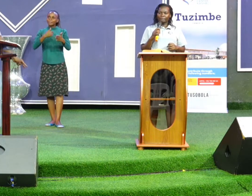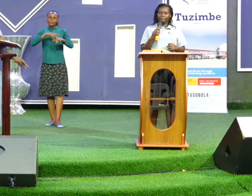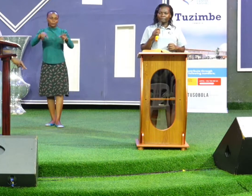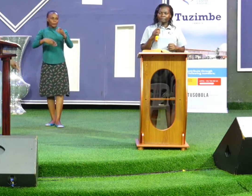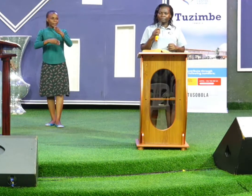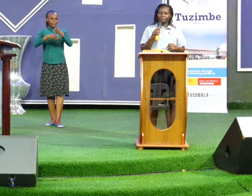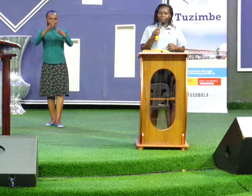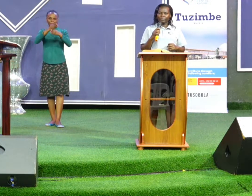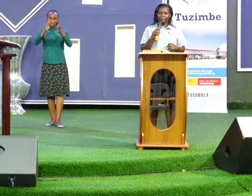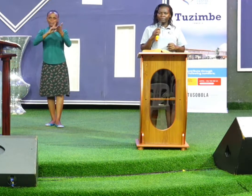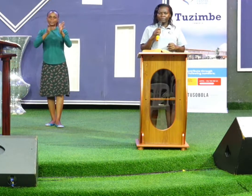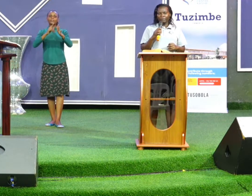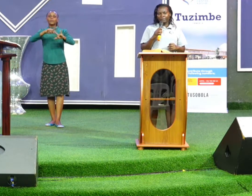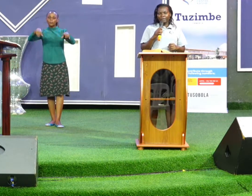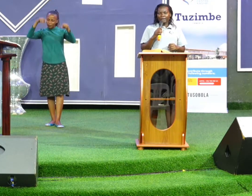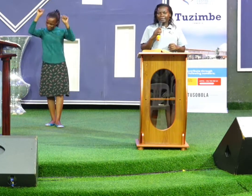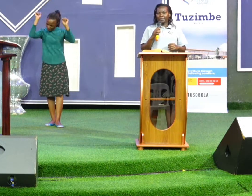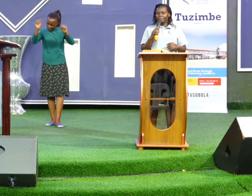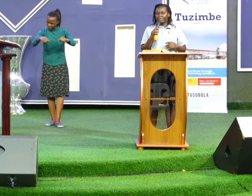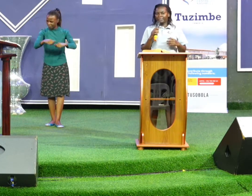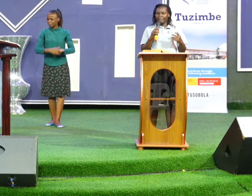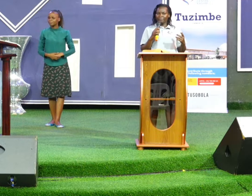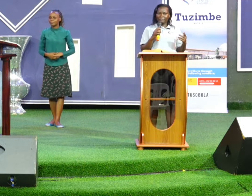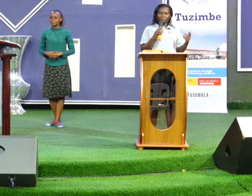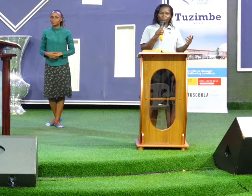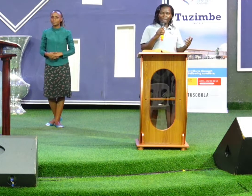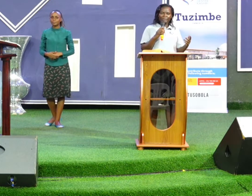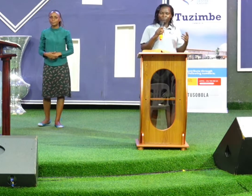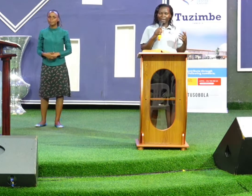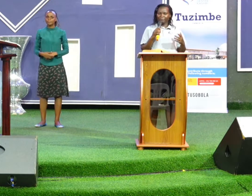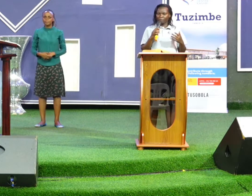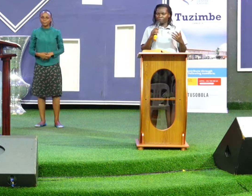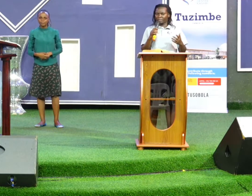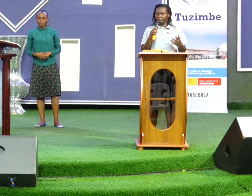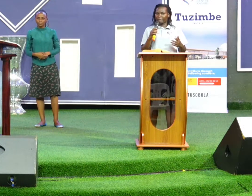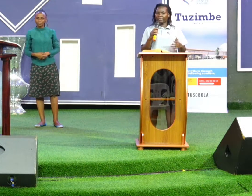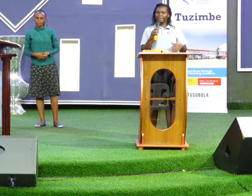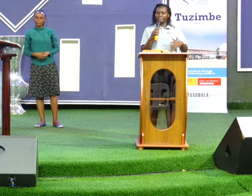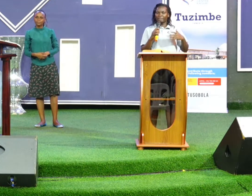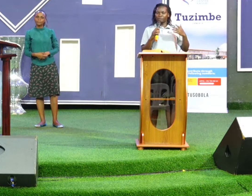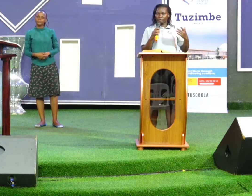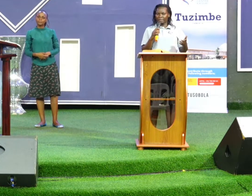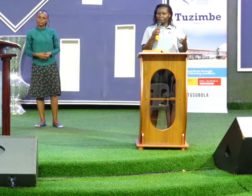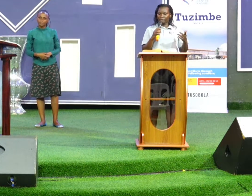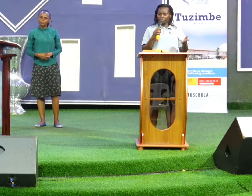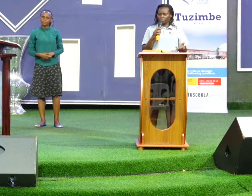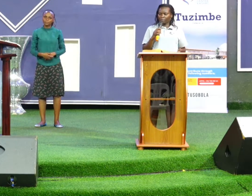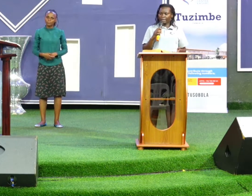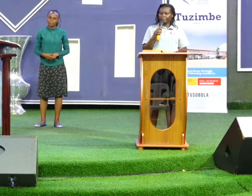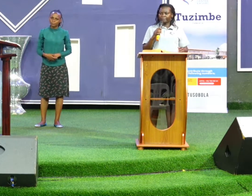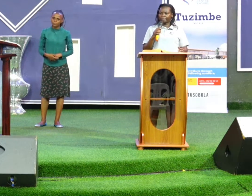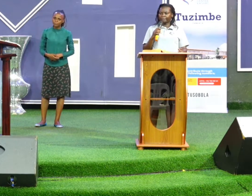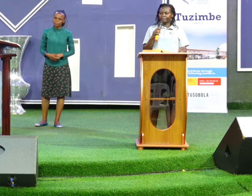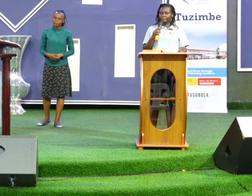nti tuzimbe tukola ki? And tusobola. I really love that slogan that we had for Tuzimbe, that Tuzimbe